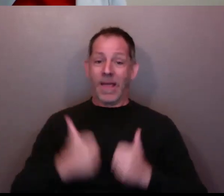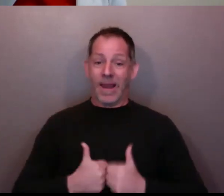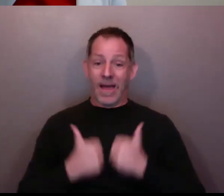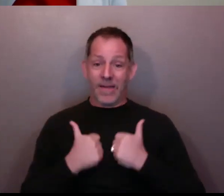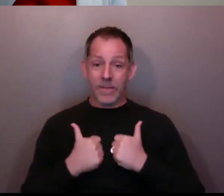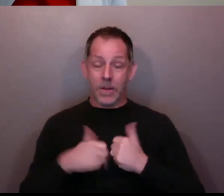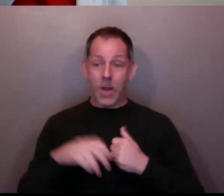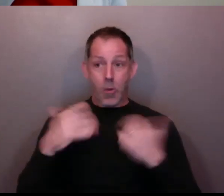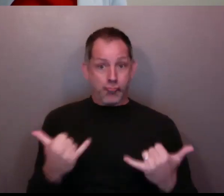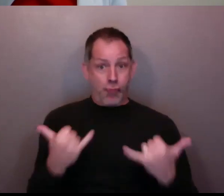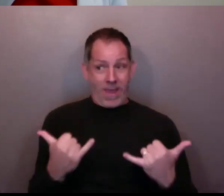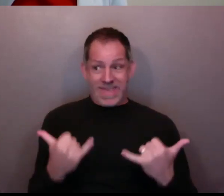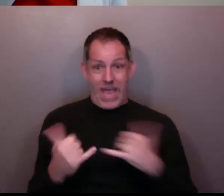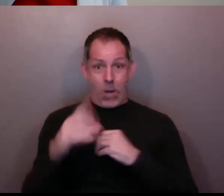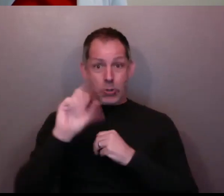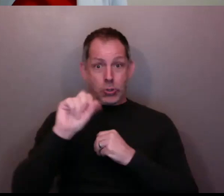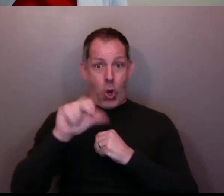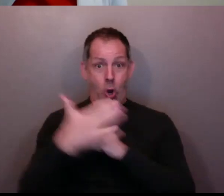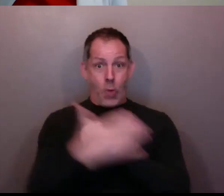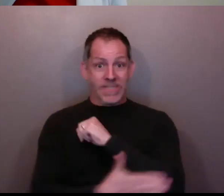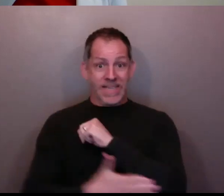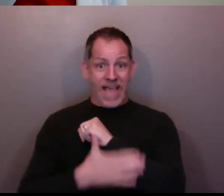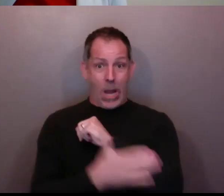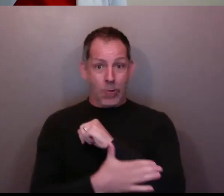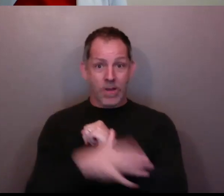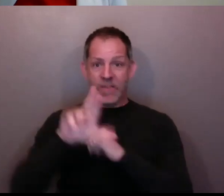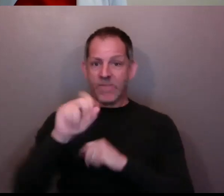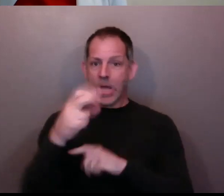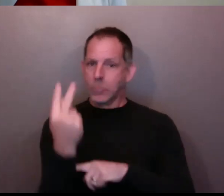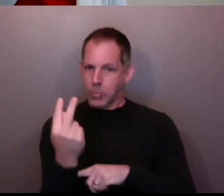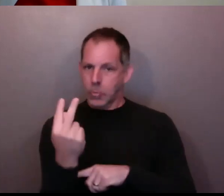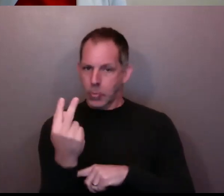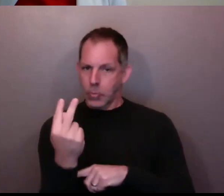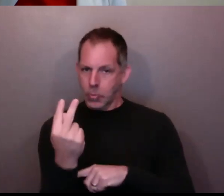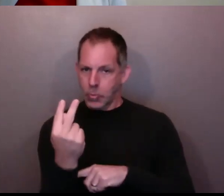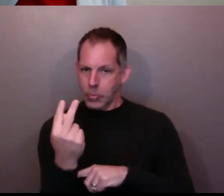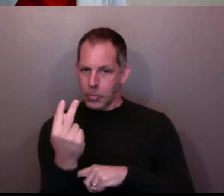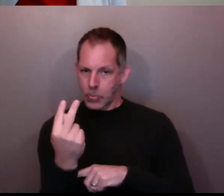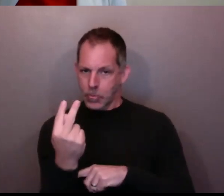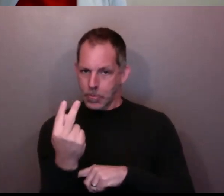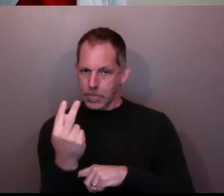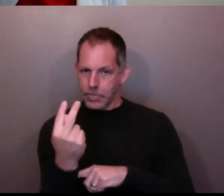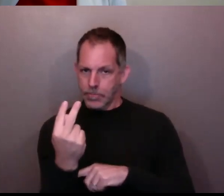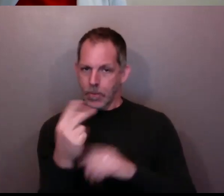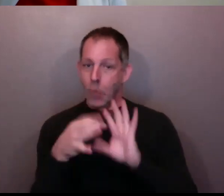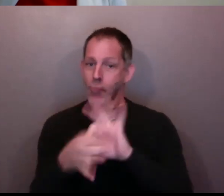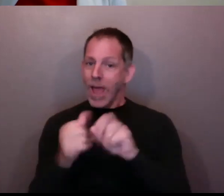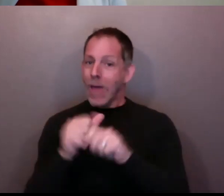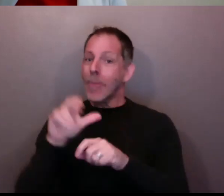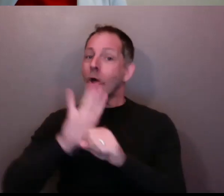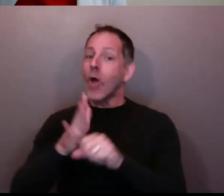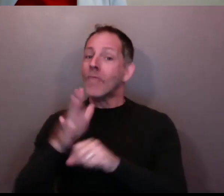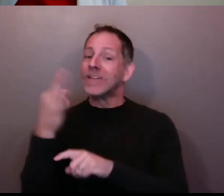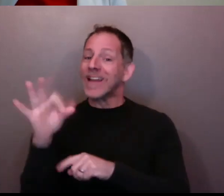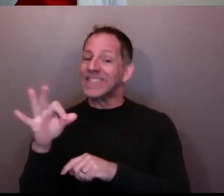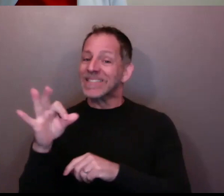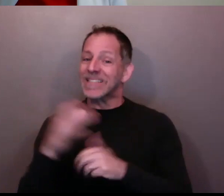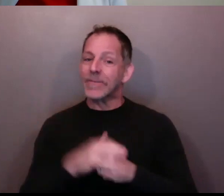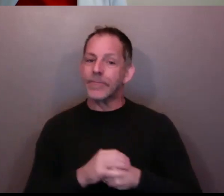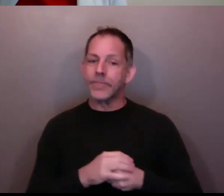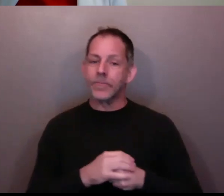countywide for in general with respect to COVID-19. But because our case rate in Snohomish County